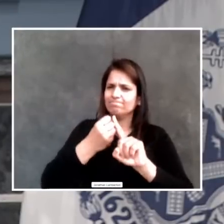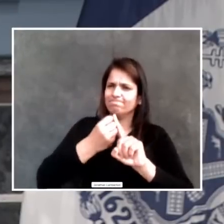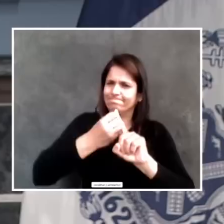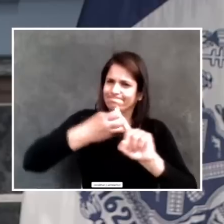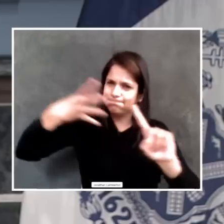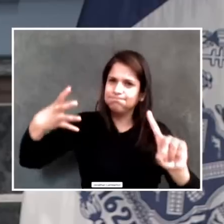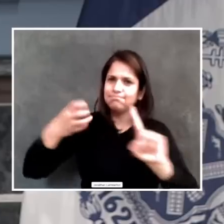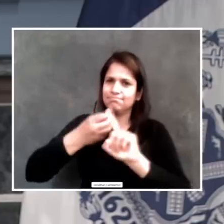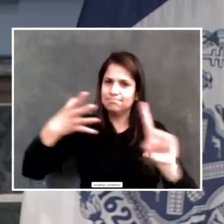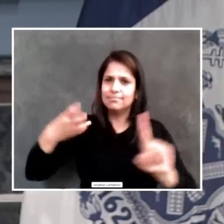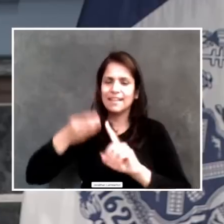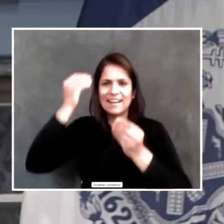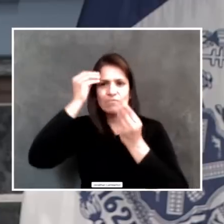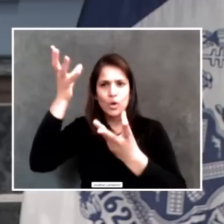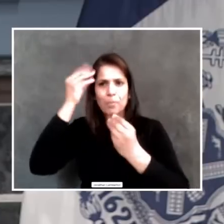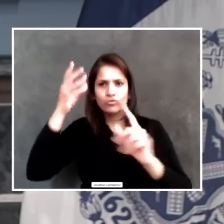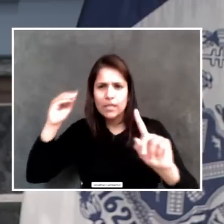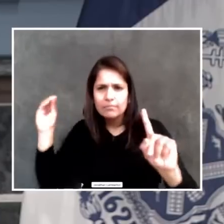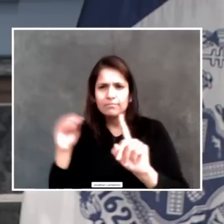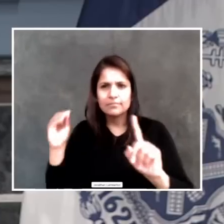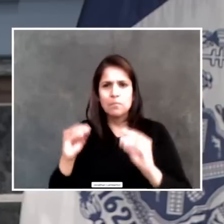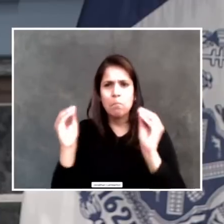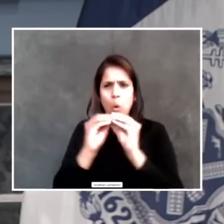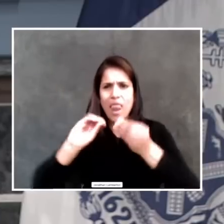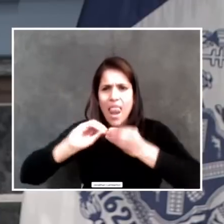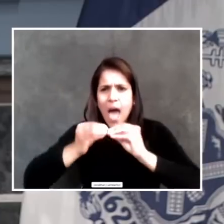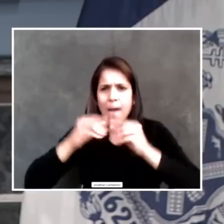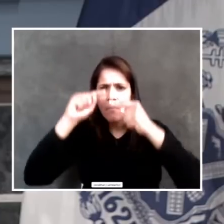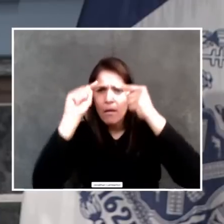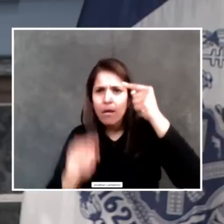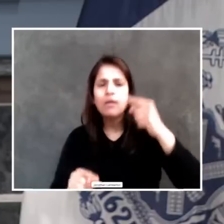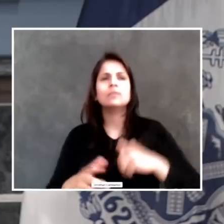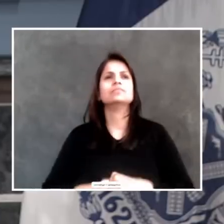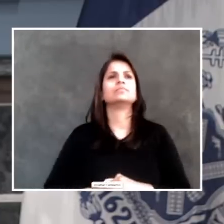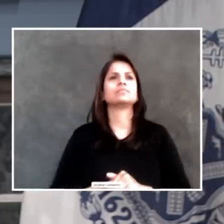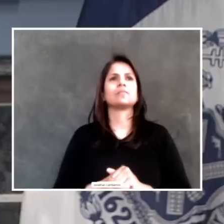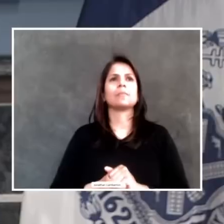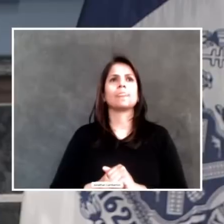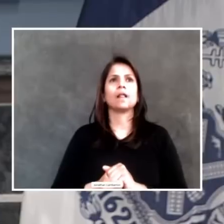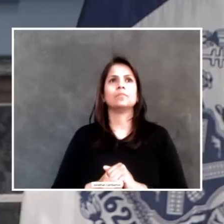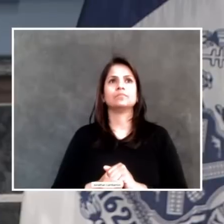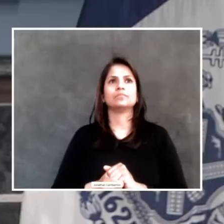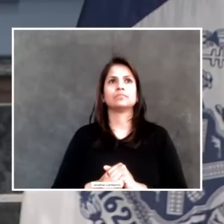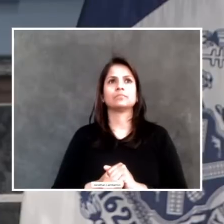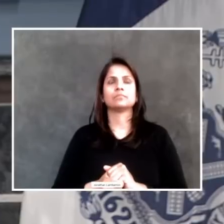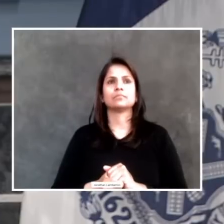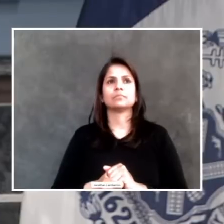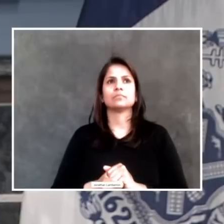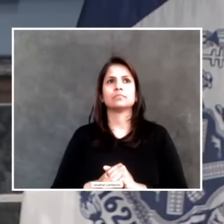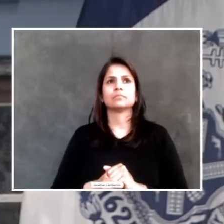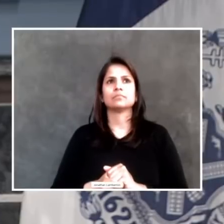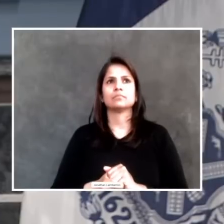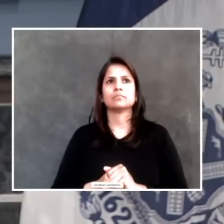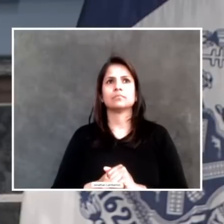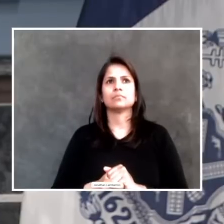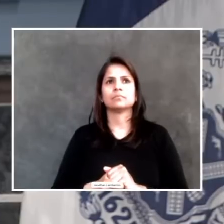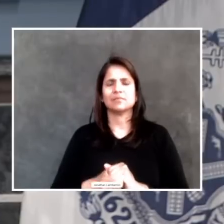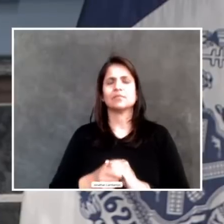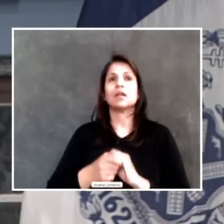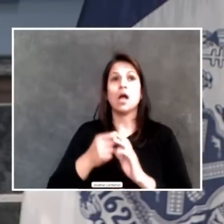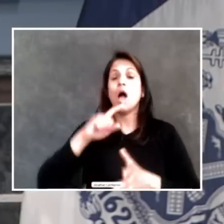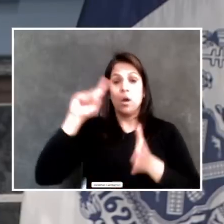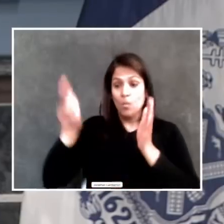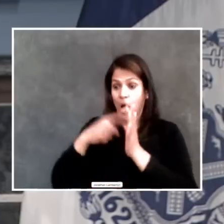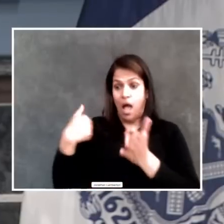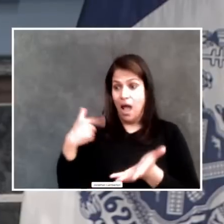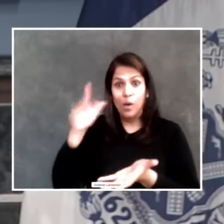Hi, Mr. Mayor. On the testing, when you say we'll need to go to widespread testing, can you clarify what exactly are we missing?